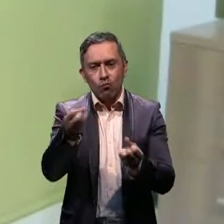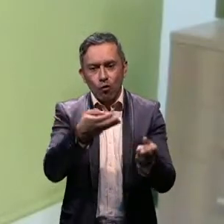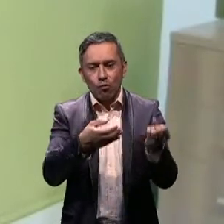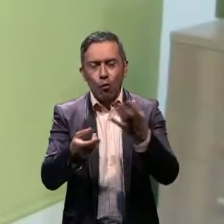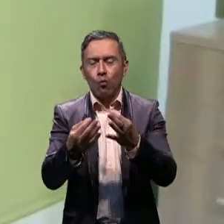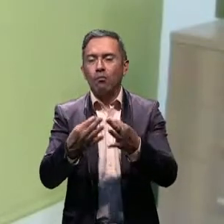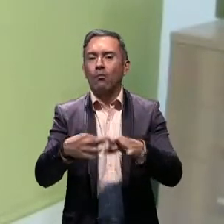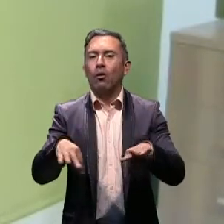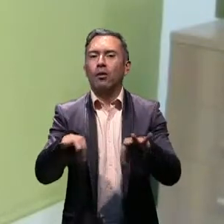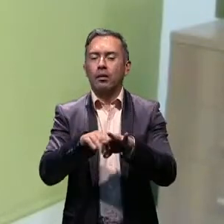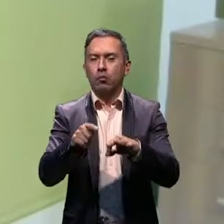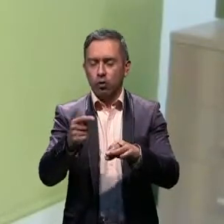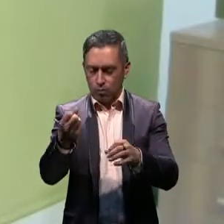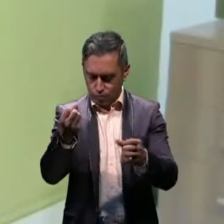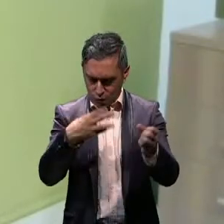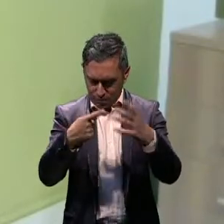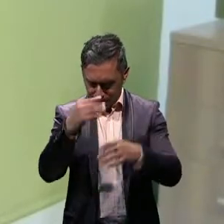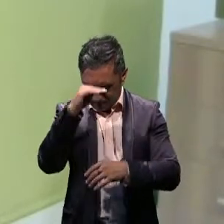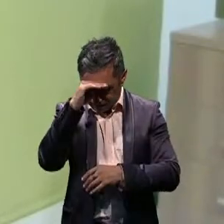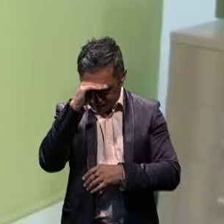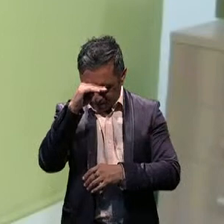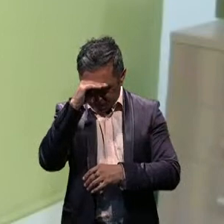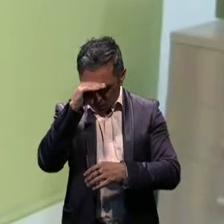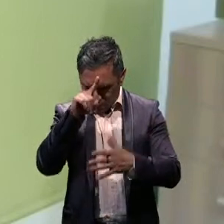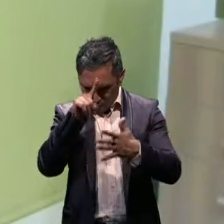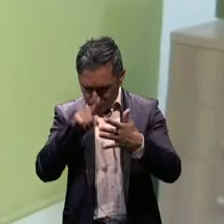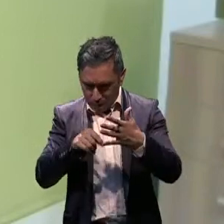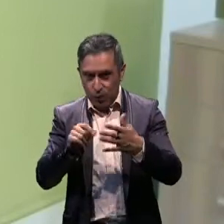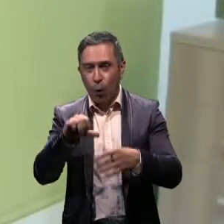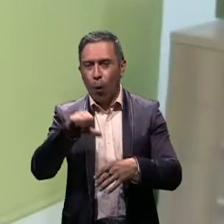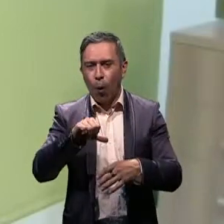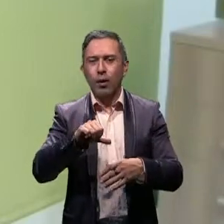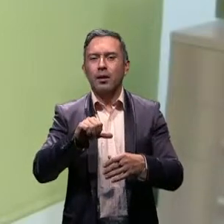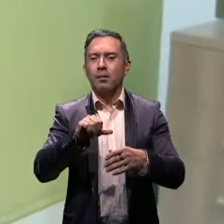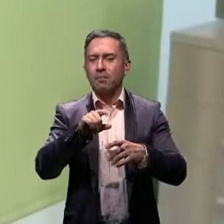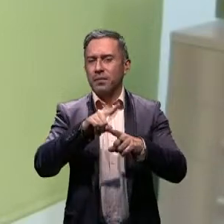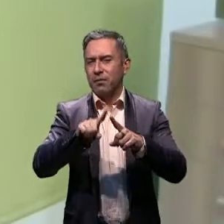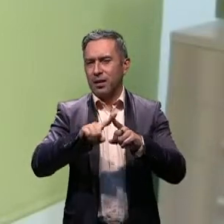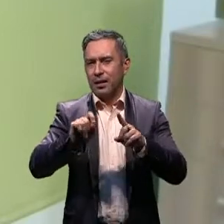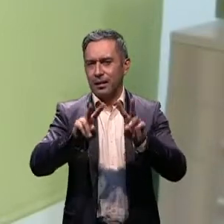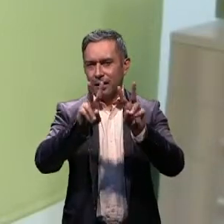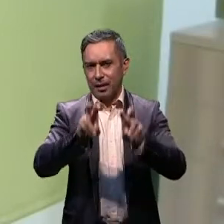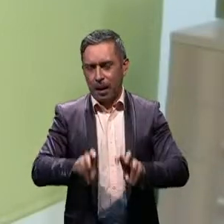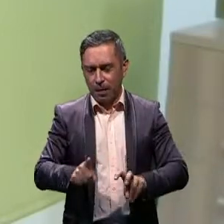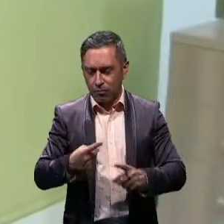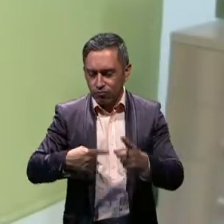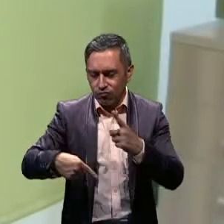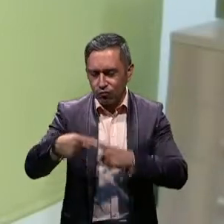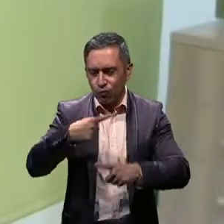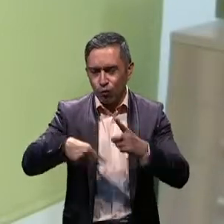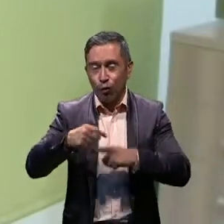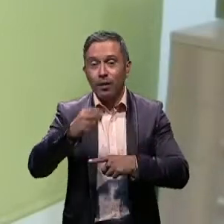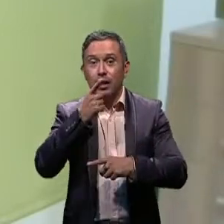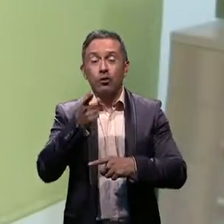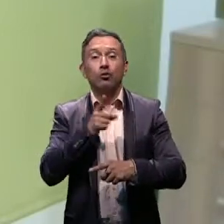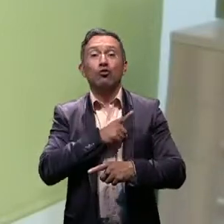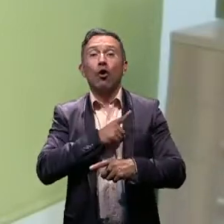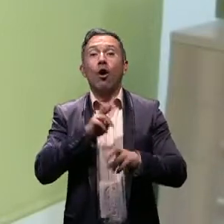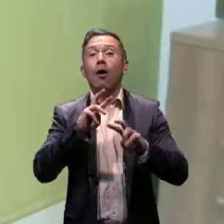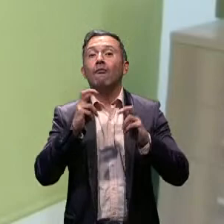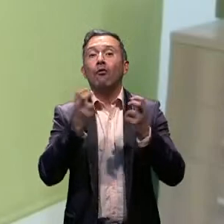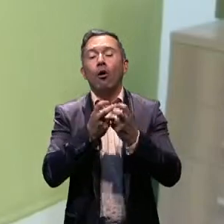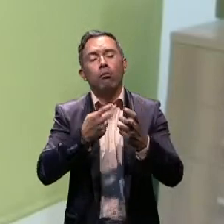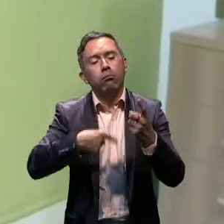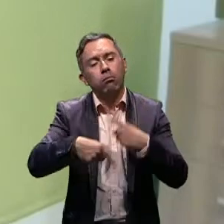quite important and are giving a rise to many questions. So